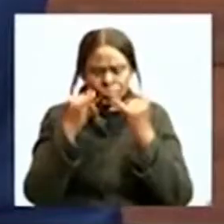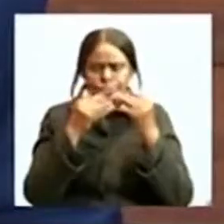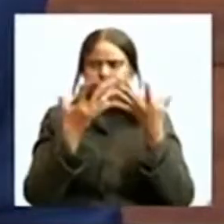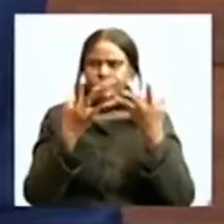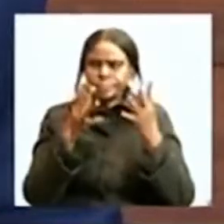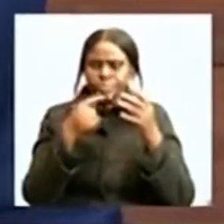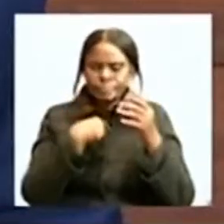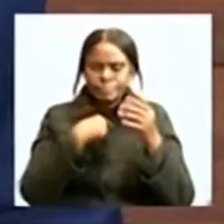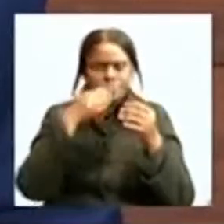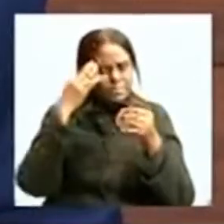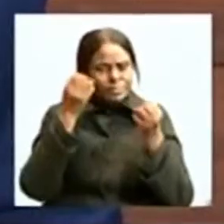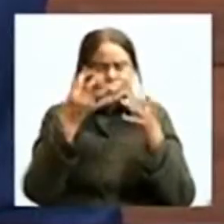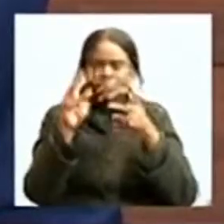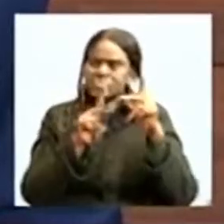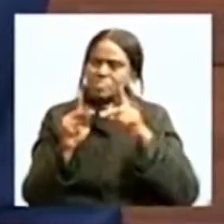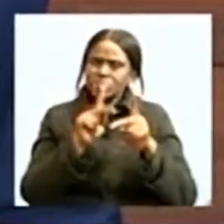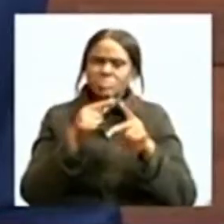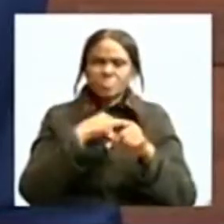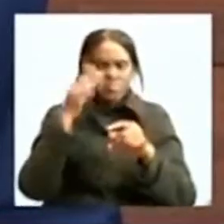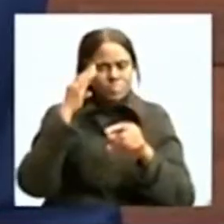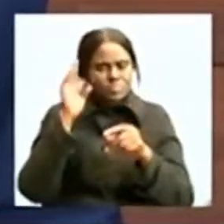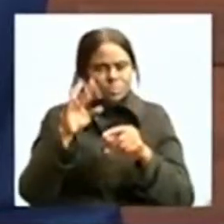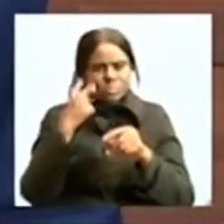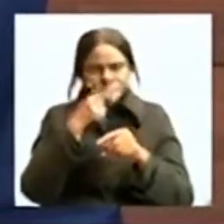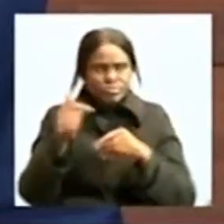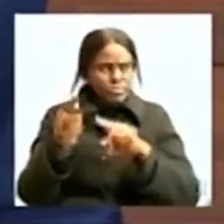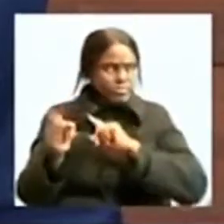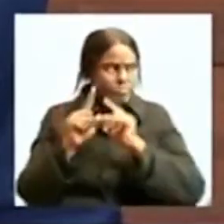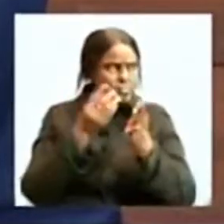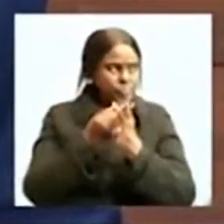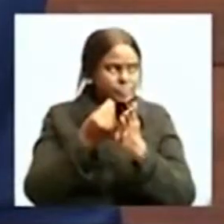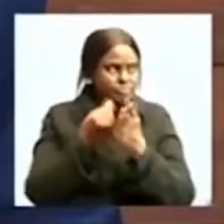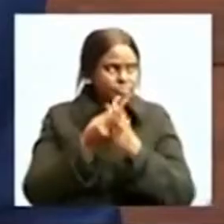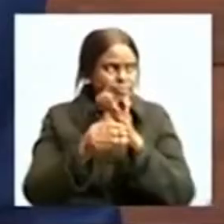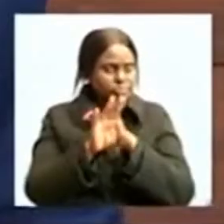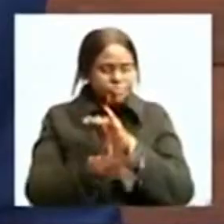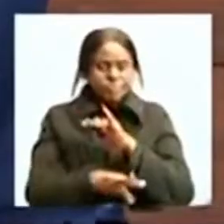that I know a number of people who got money under